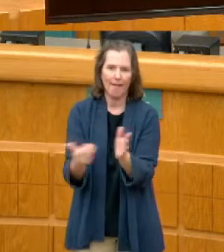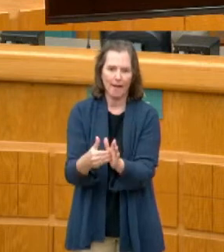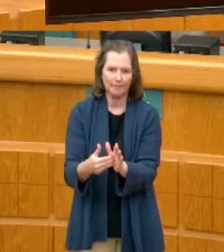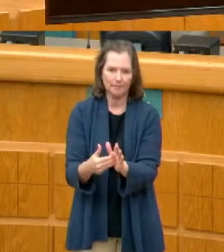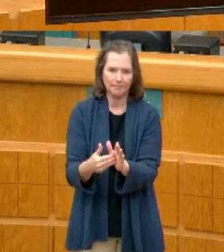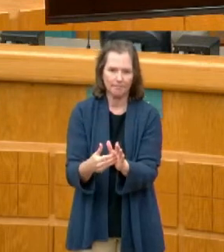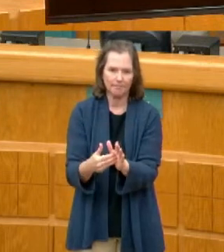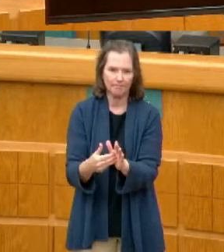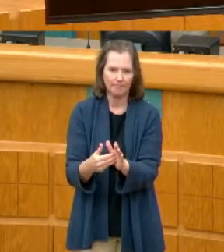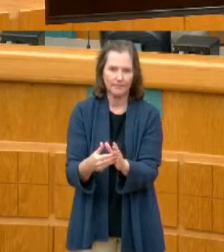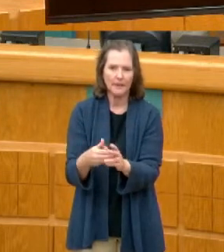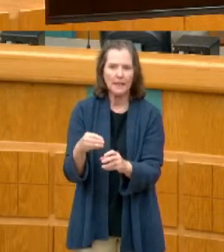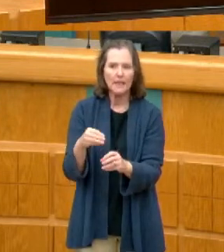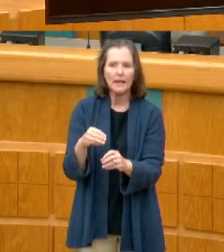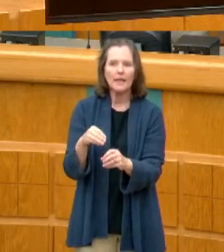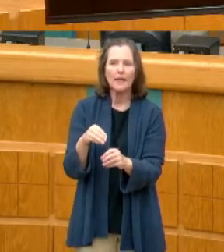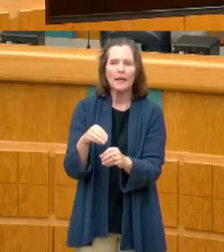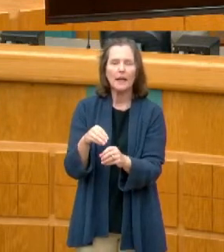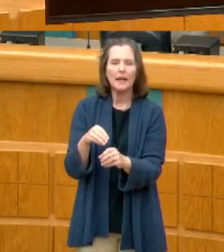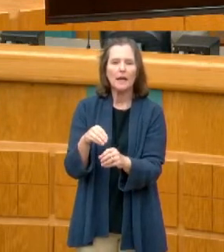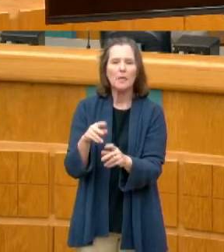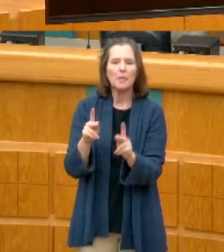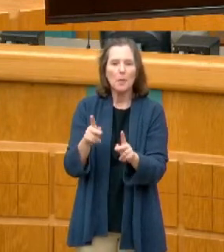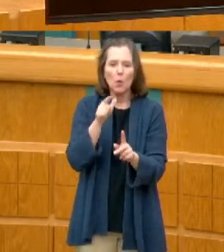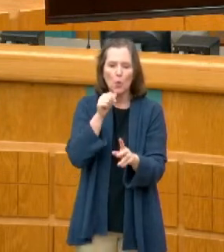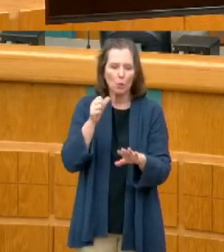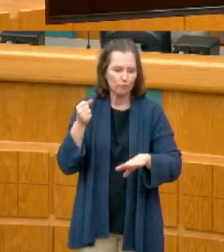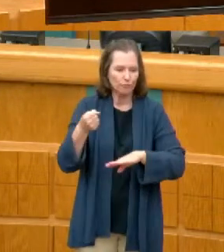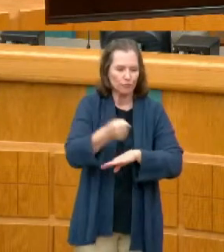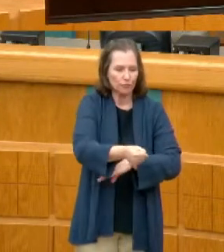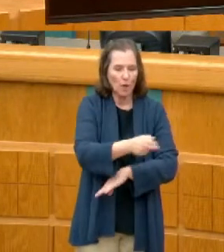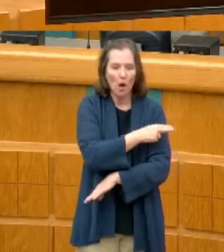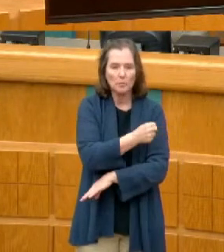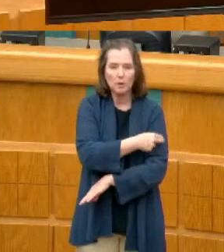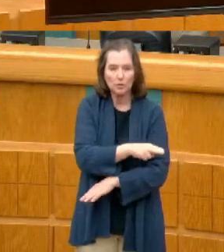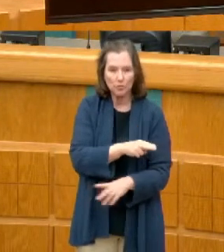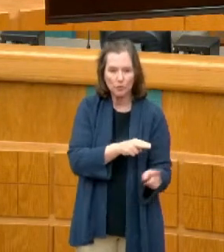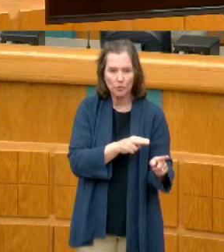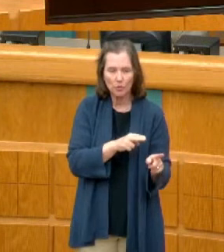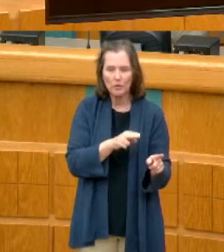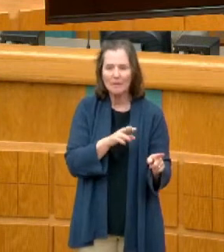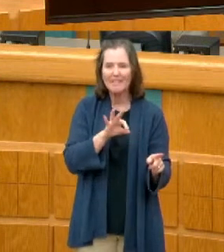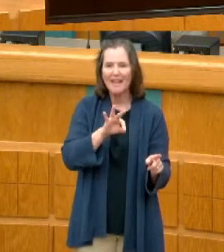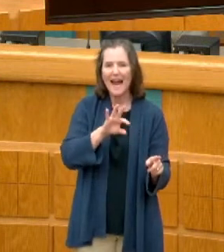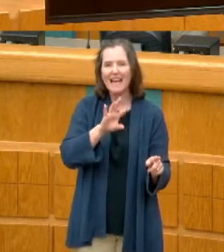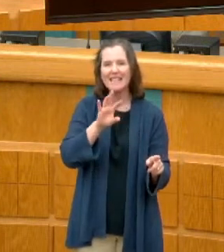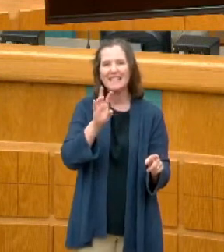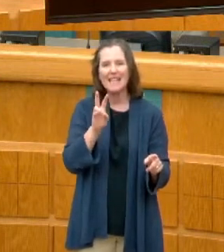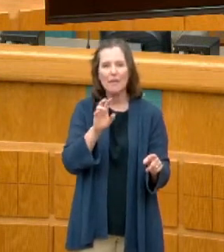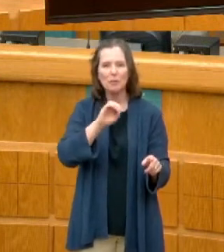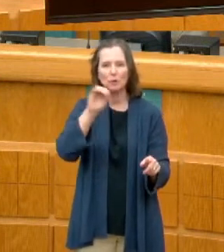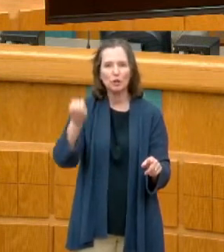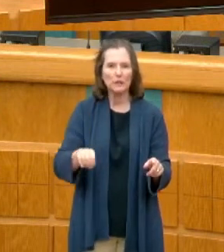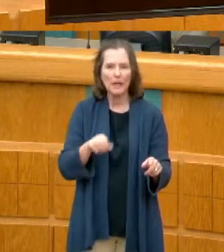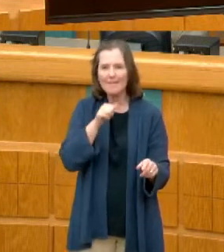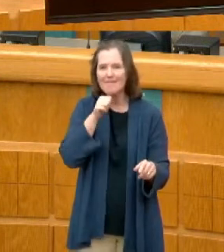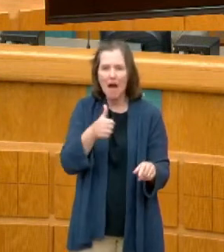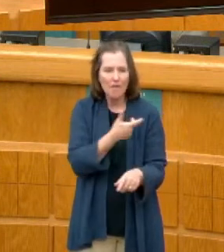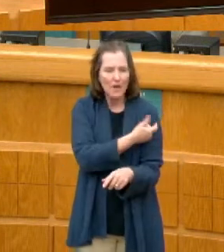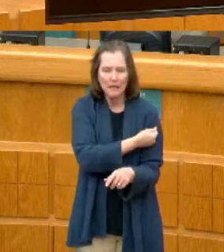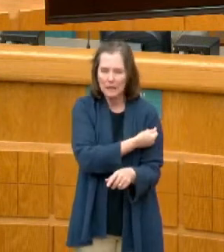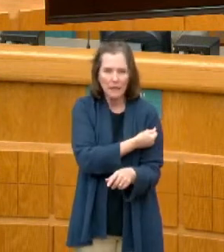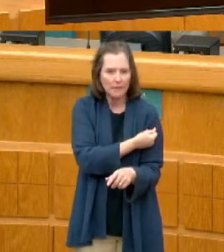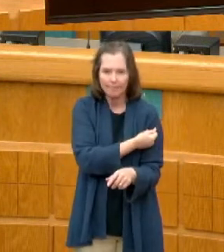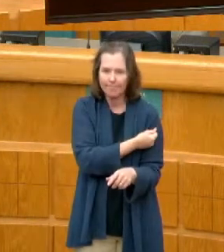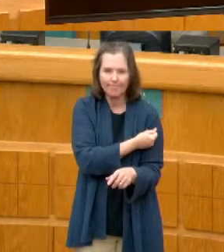unvaccinated in our hospital. 97% are unvaccinated that have COVID. The mortality rate, 99% are unvaccinated,